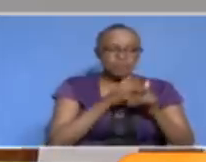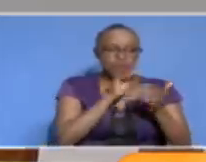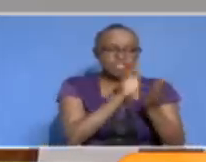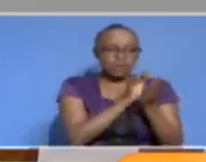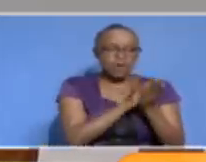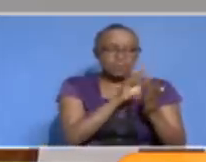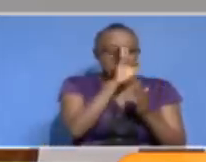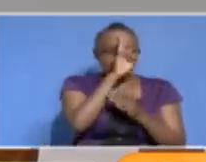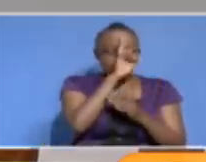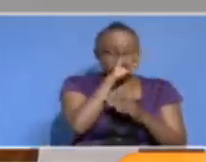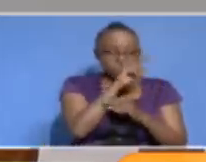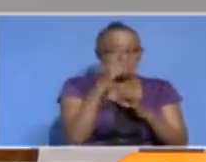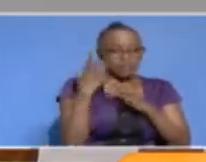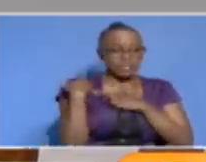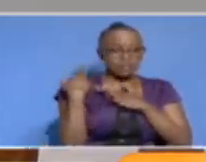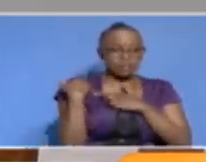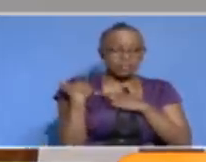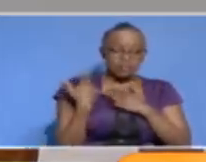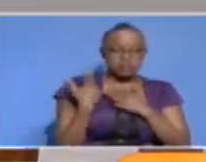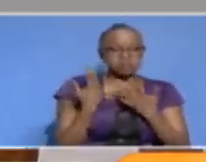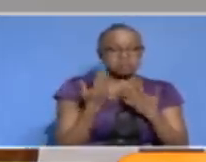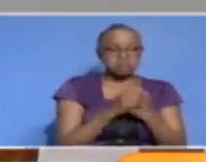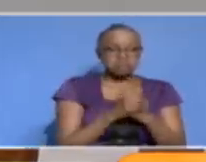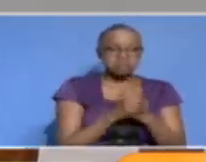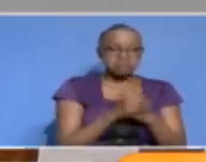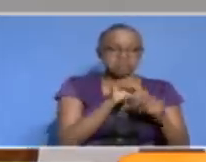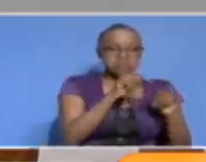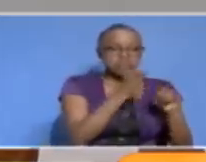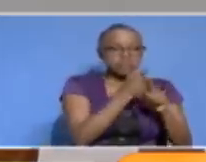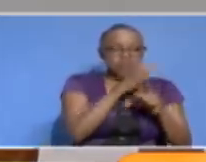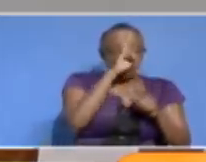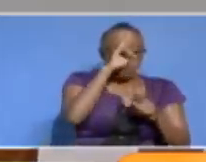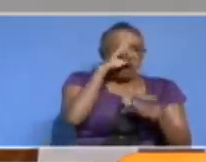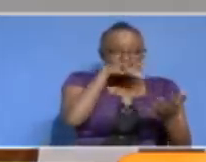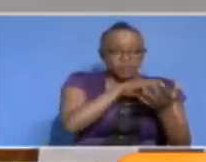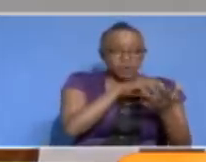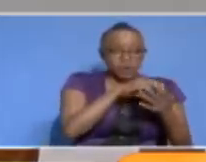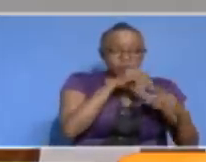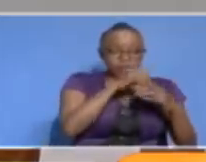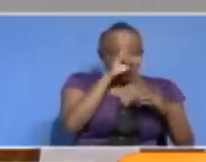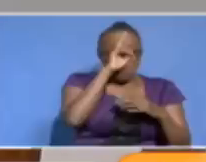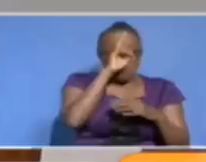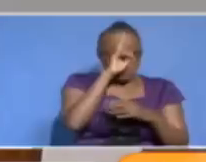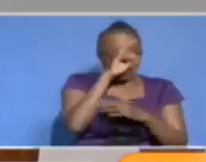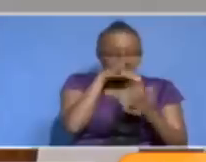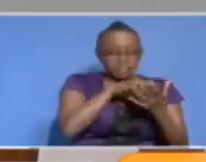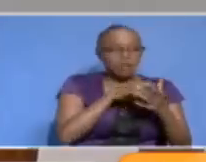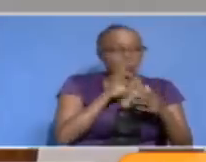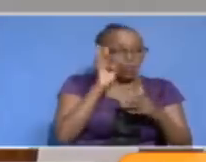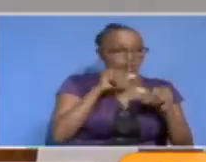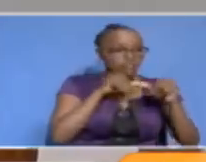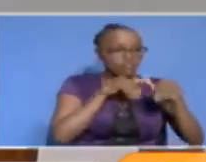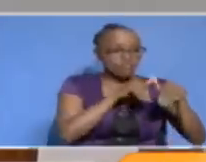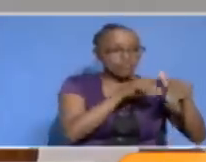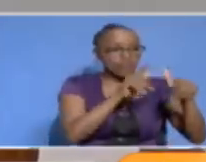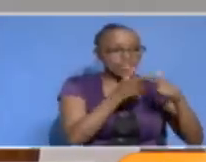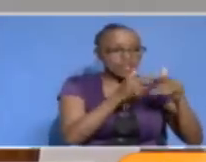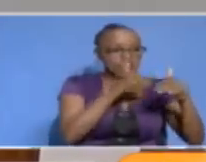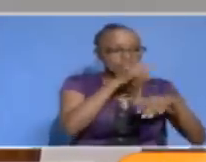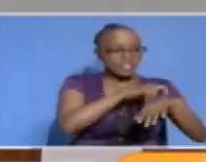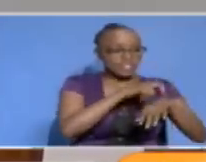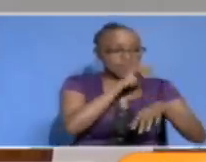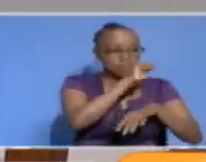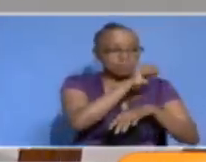are the police officers, the various station commanders in the police stations. I'll do a follow-up. Okay. And then maybe next time